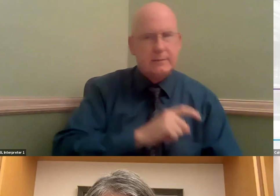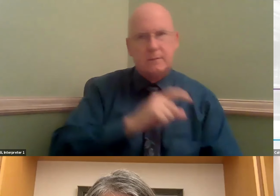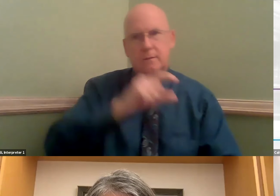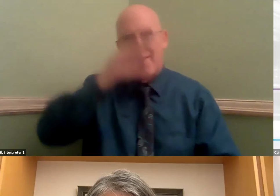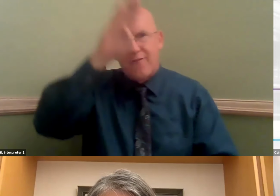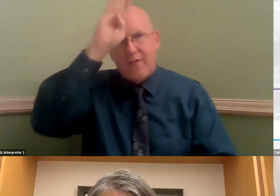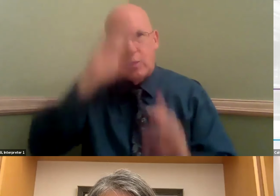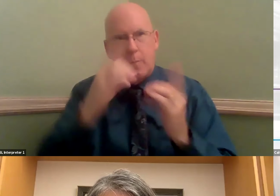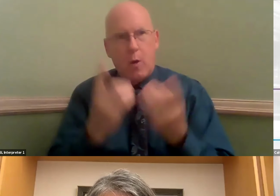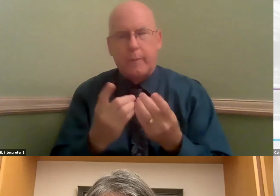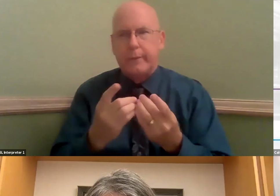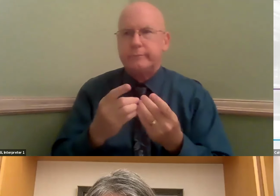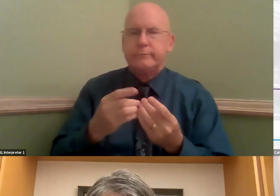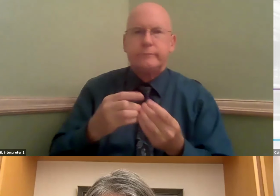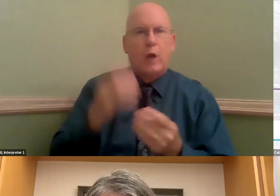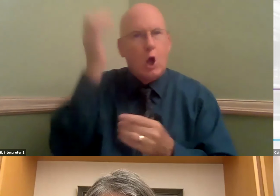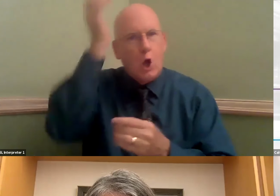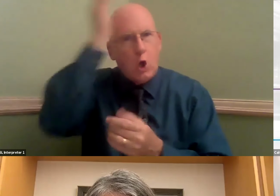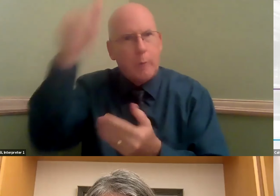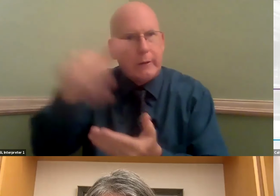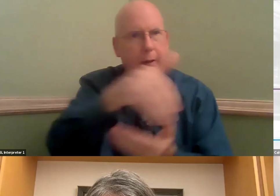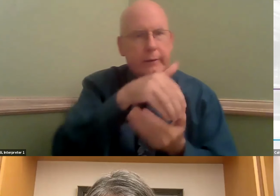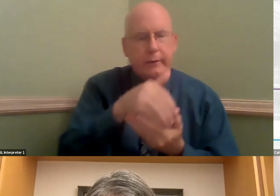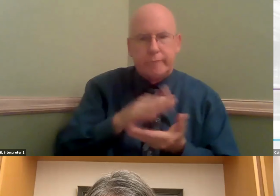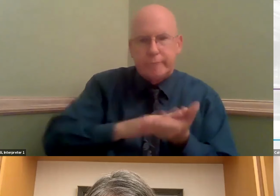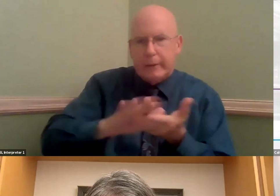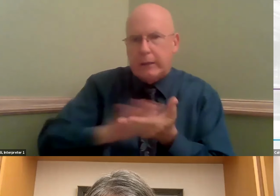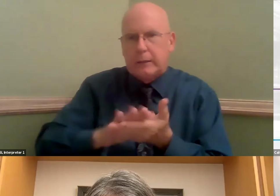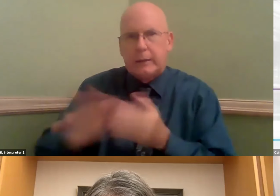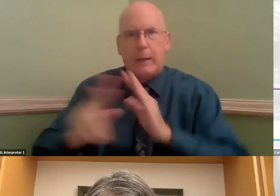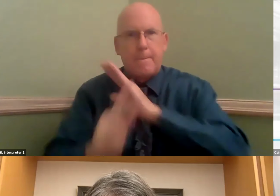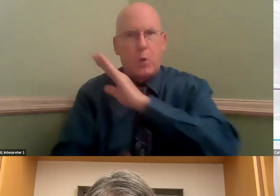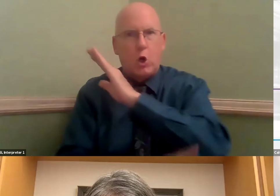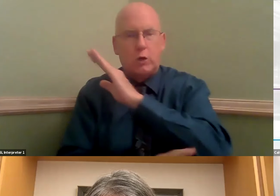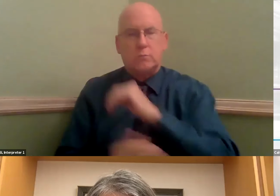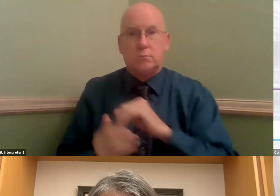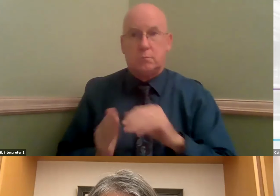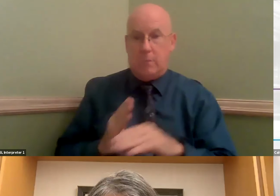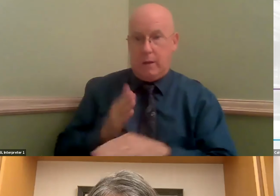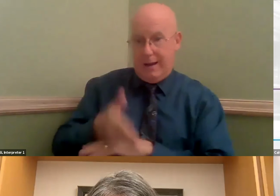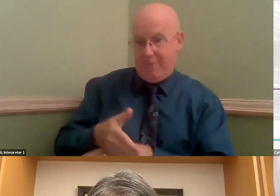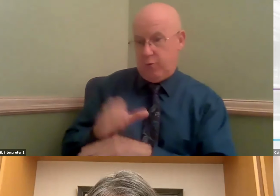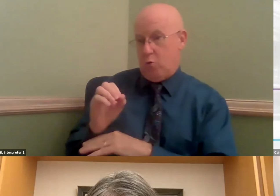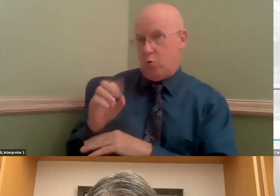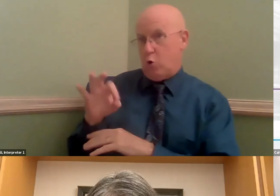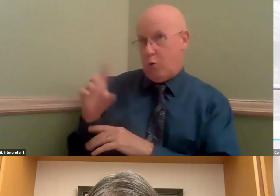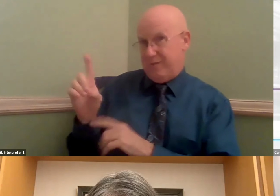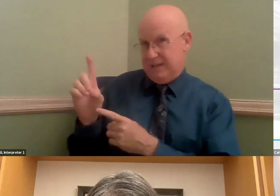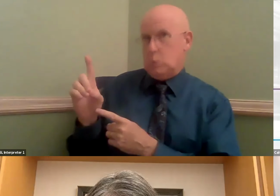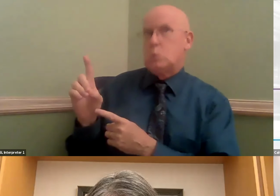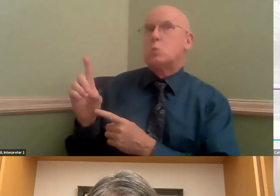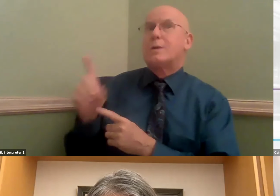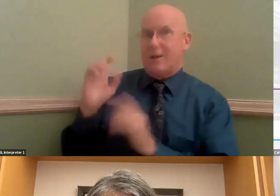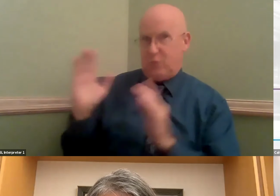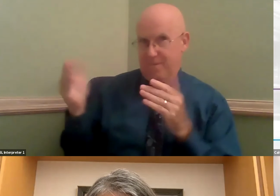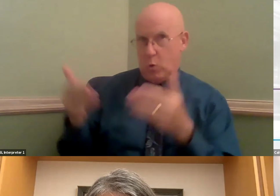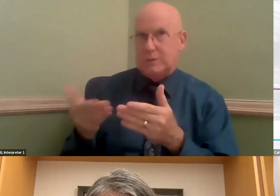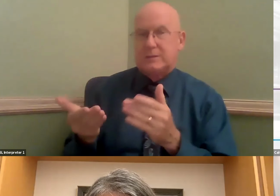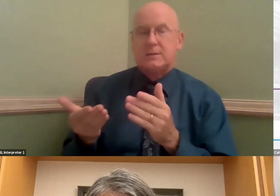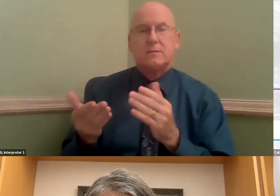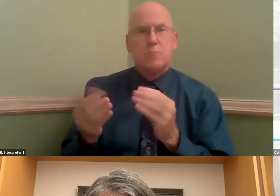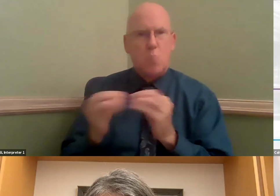services, pick up your garbage, make sure your parks are clean. And I would say post-COVID, this is where we're going to have to focus on, to make sure that